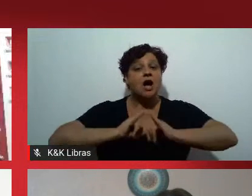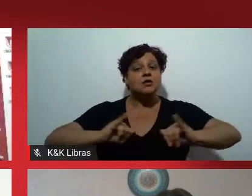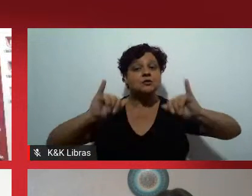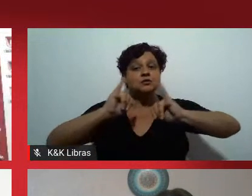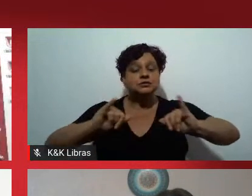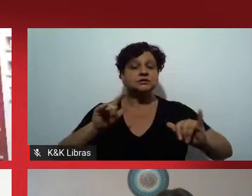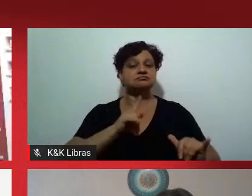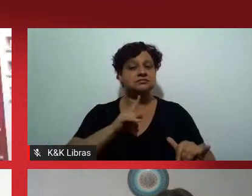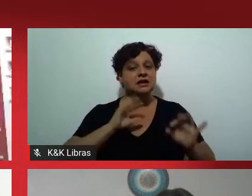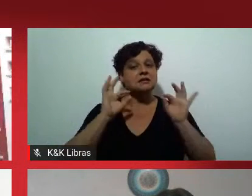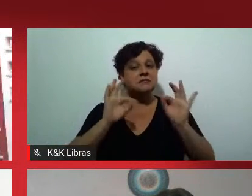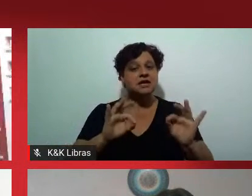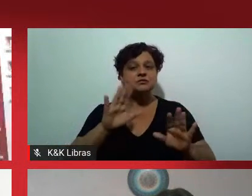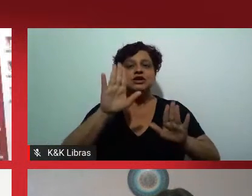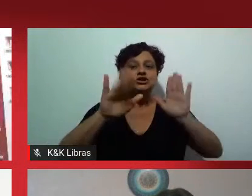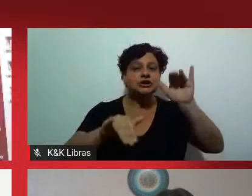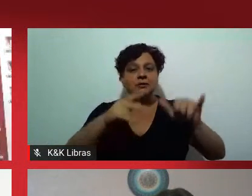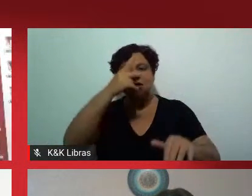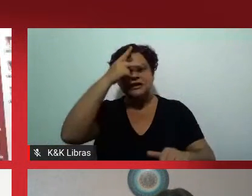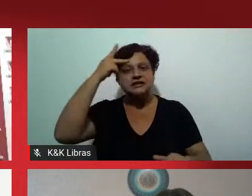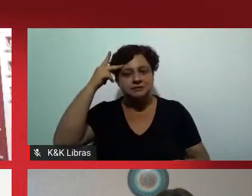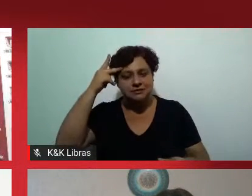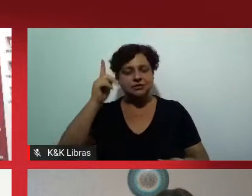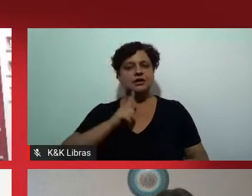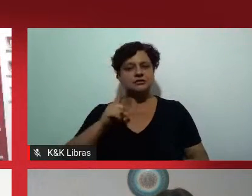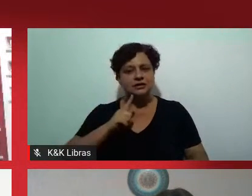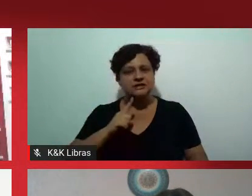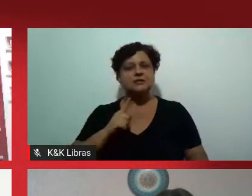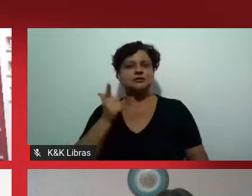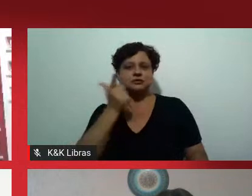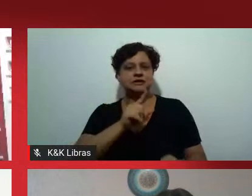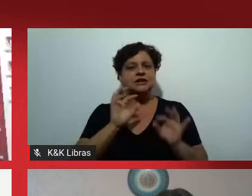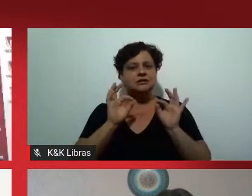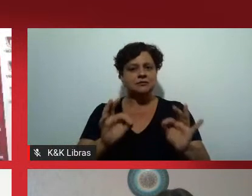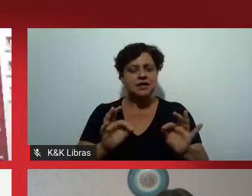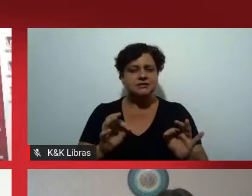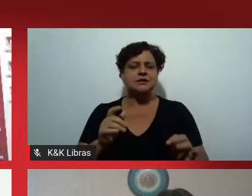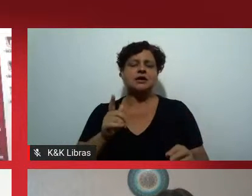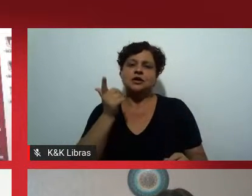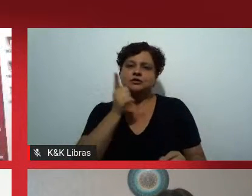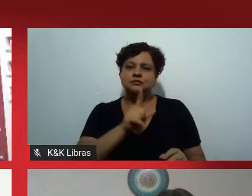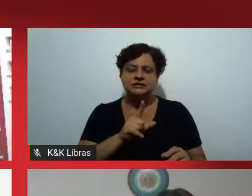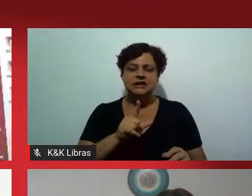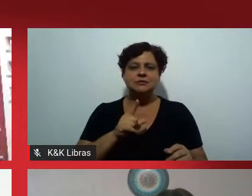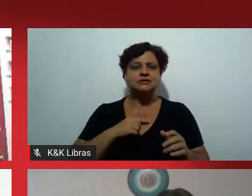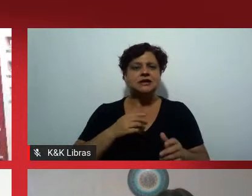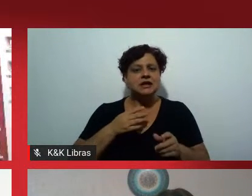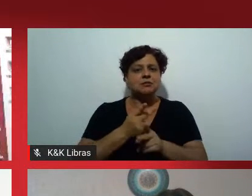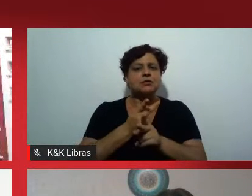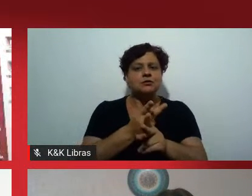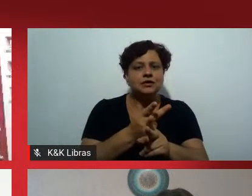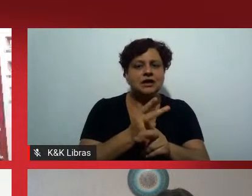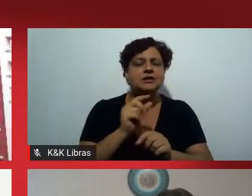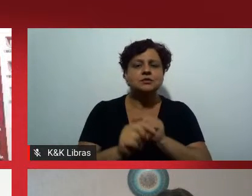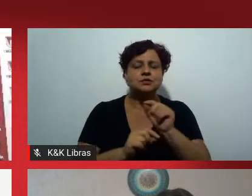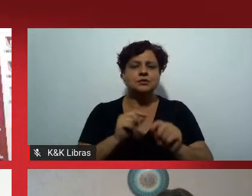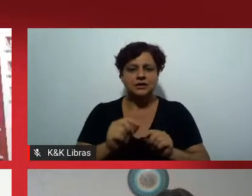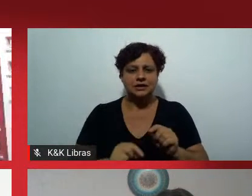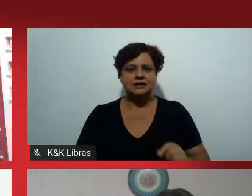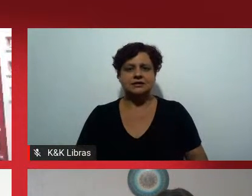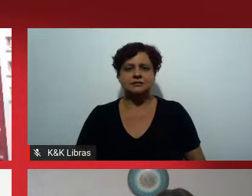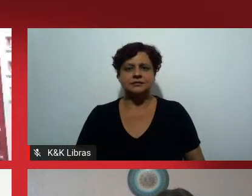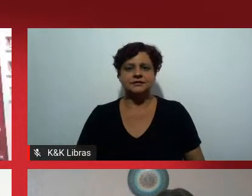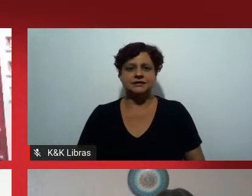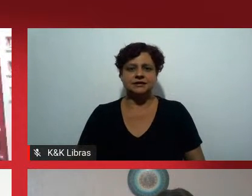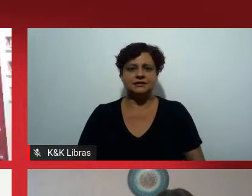If we haven't been proactive to that outreach, and especially when it's a group where they haven't had large numbers in